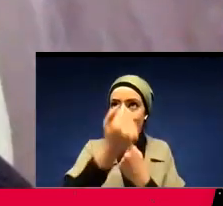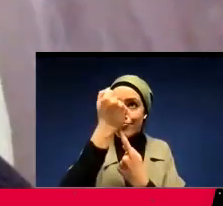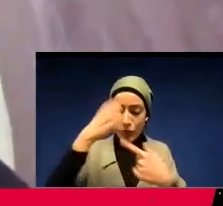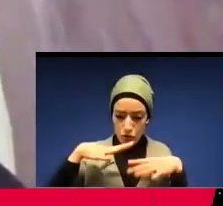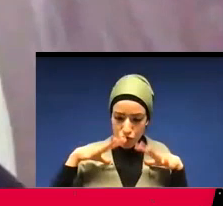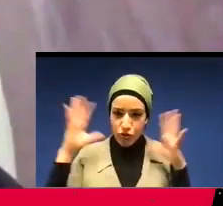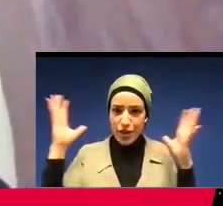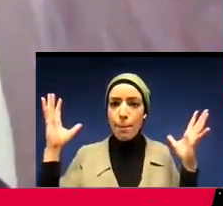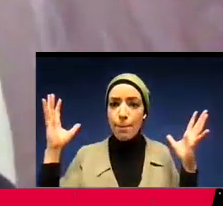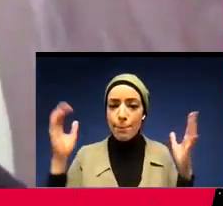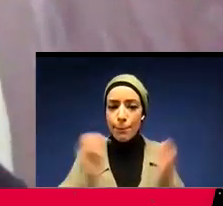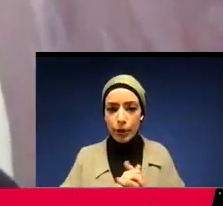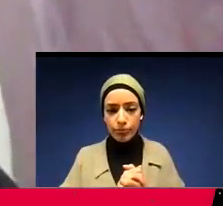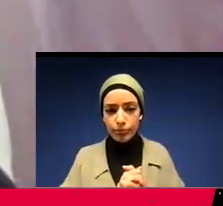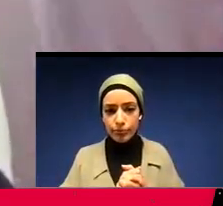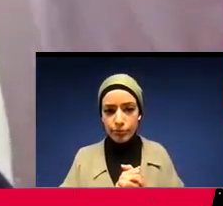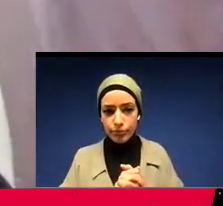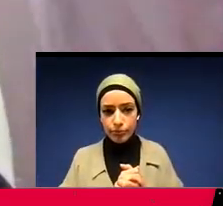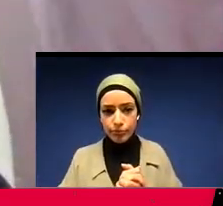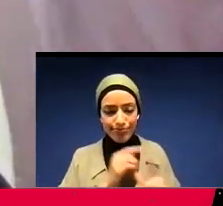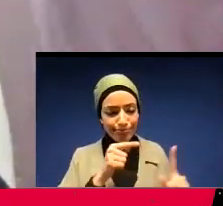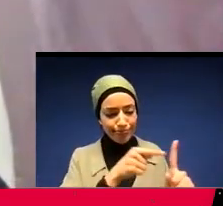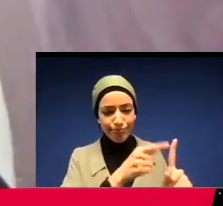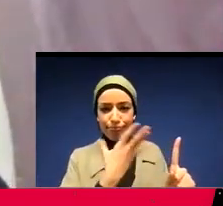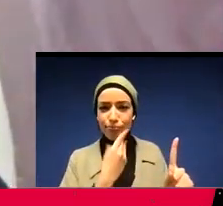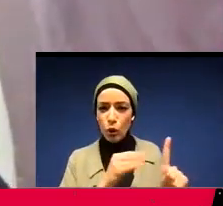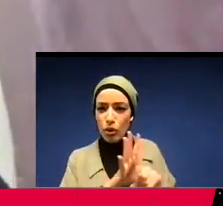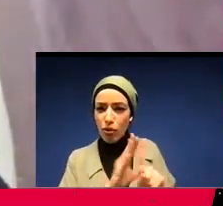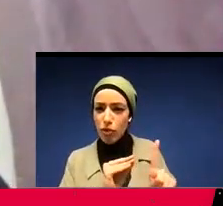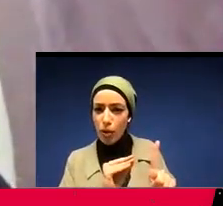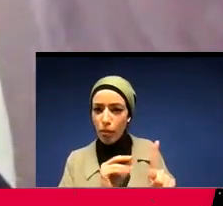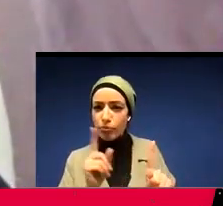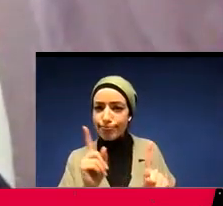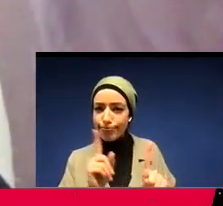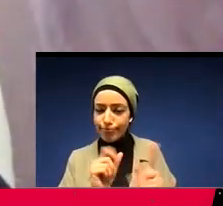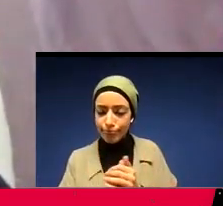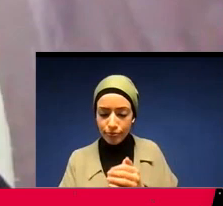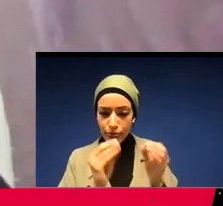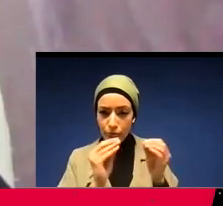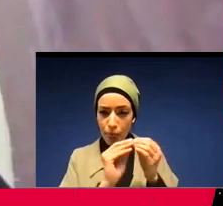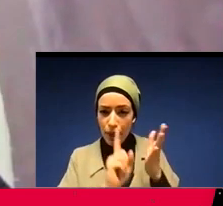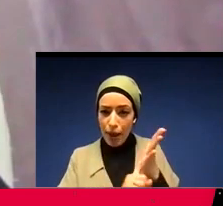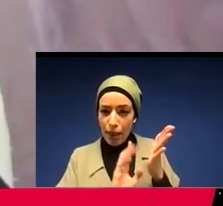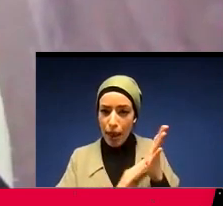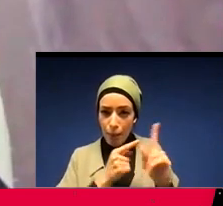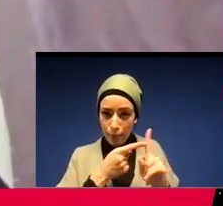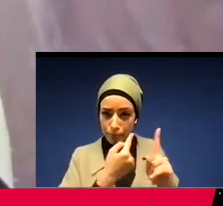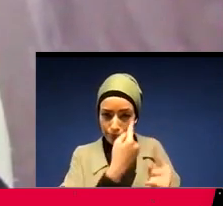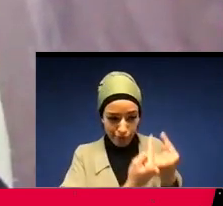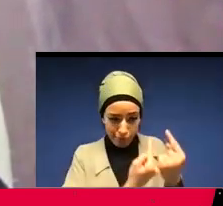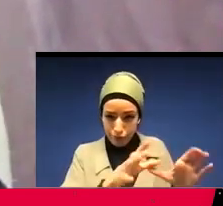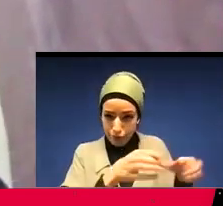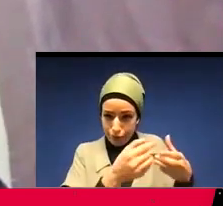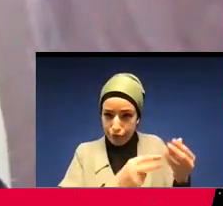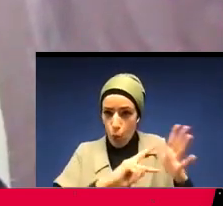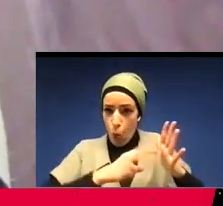for all of us to get free. And he used this example of the way in which BLM organizers